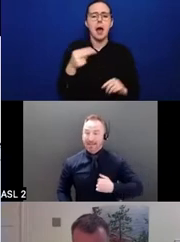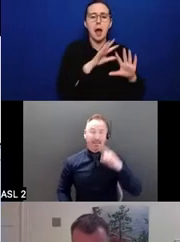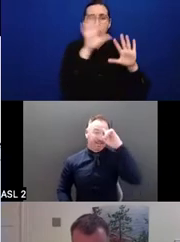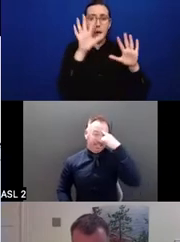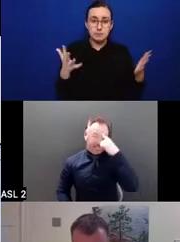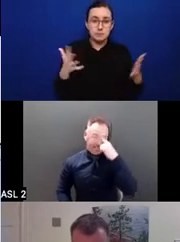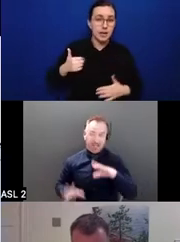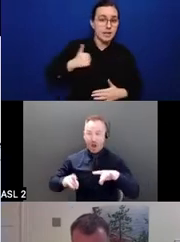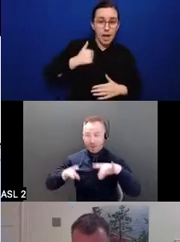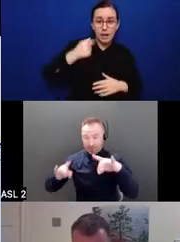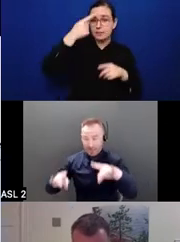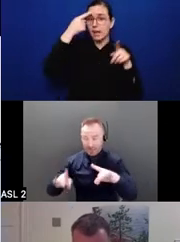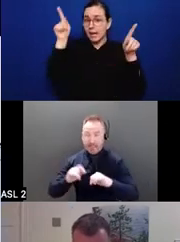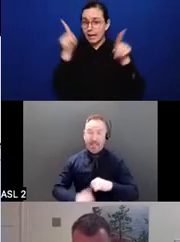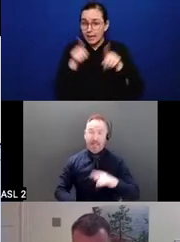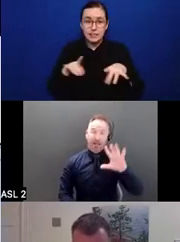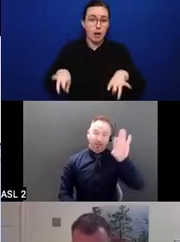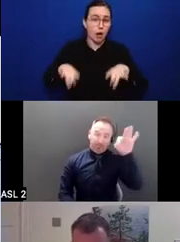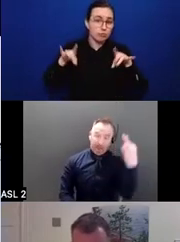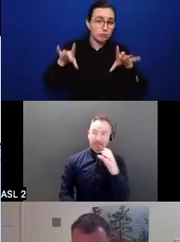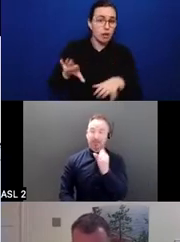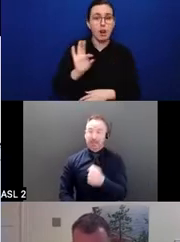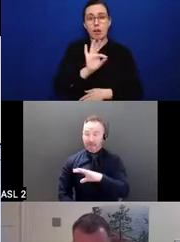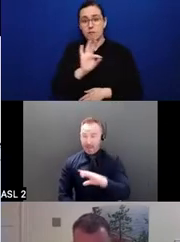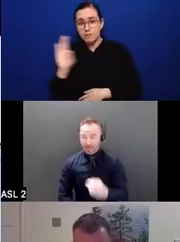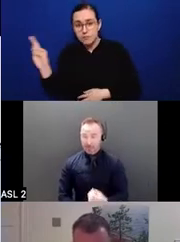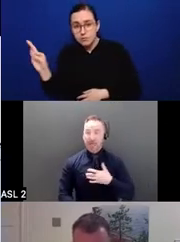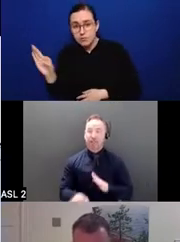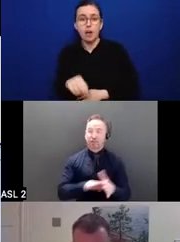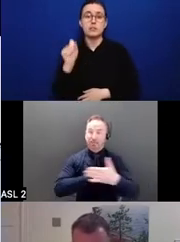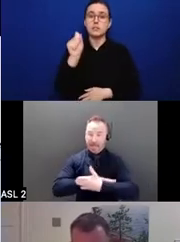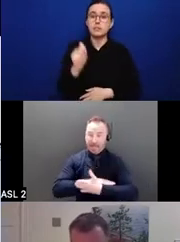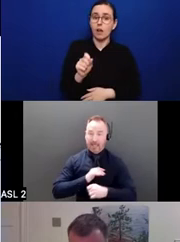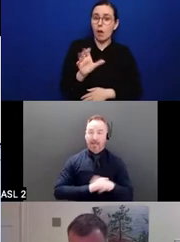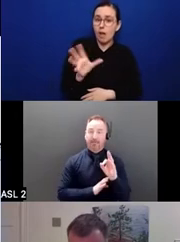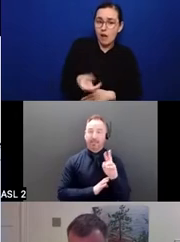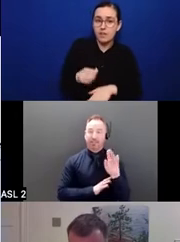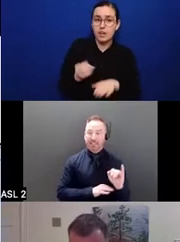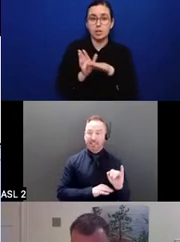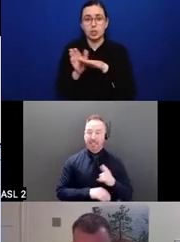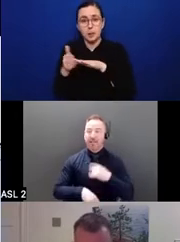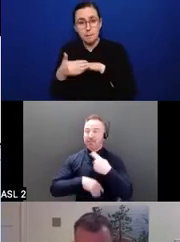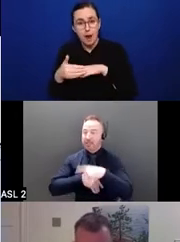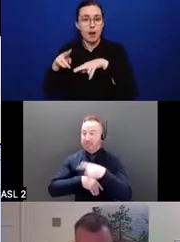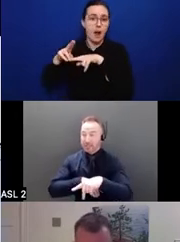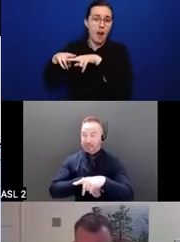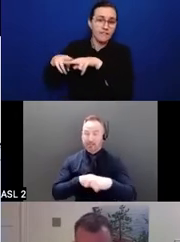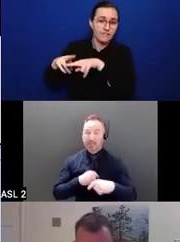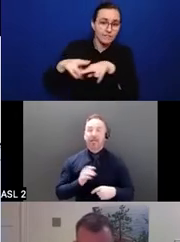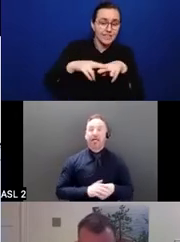Australia, France, South Africa, Jamaica, Fiji, the Philippines,